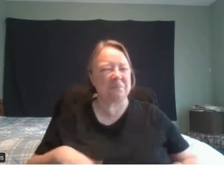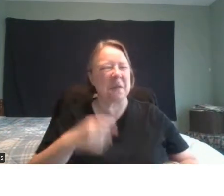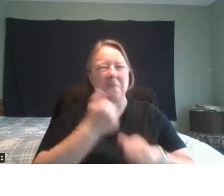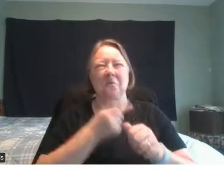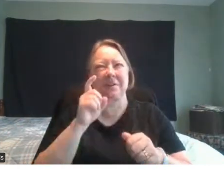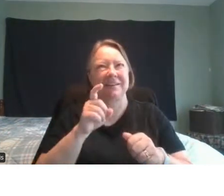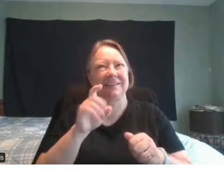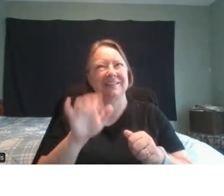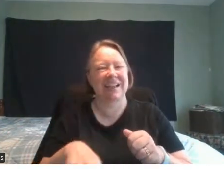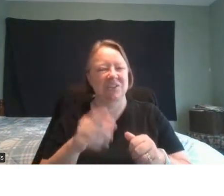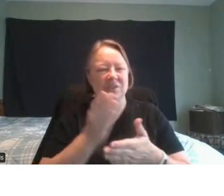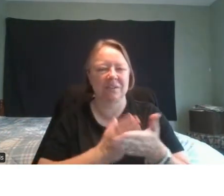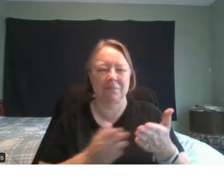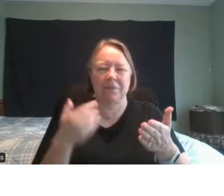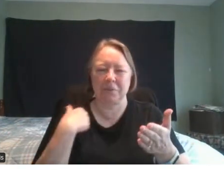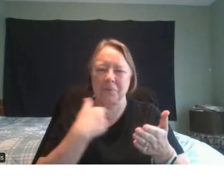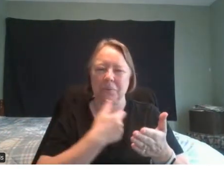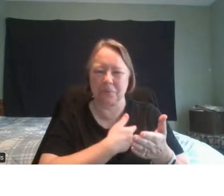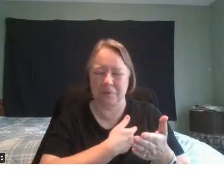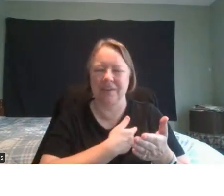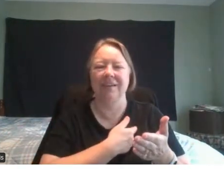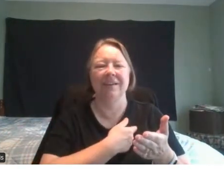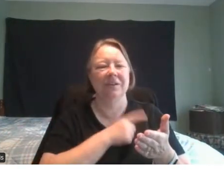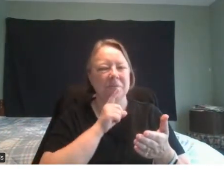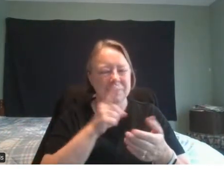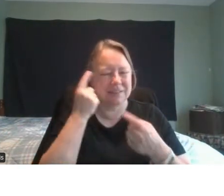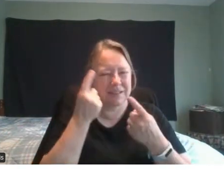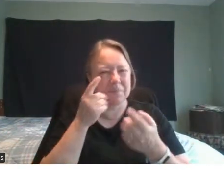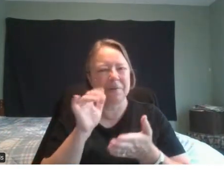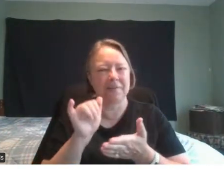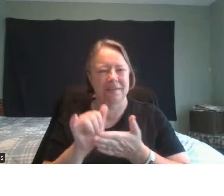this is something that we definitely think about.